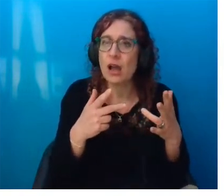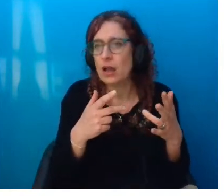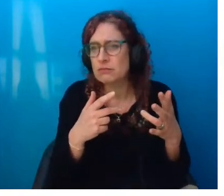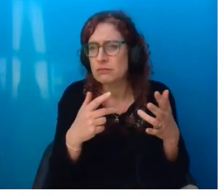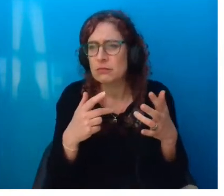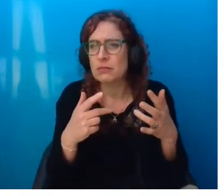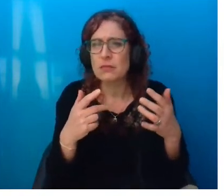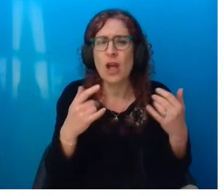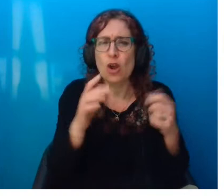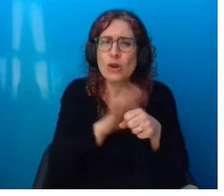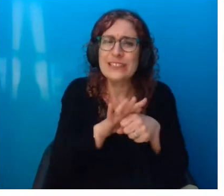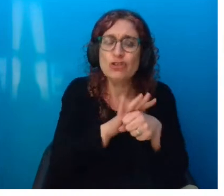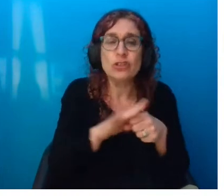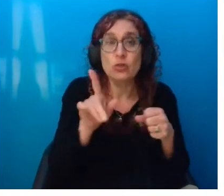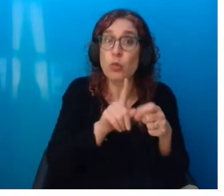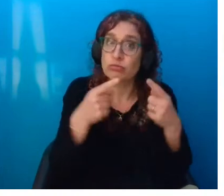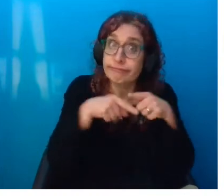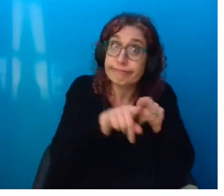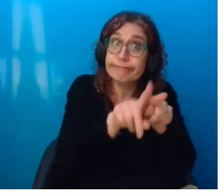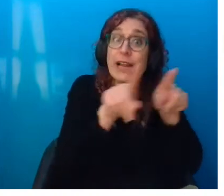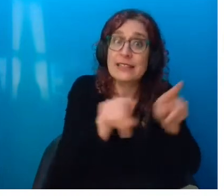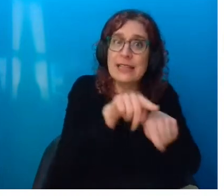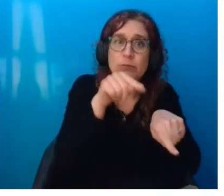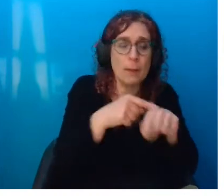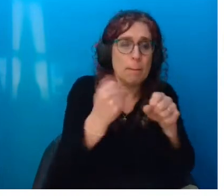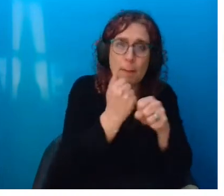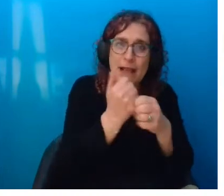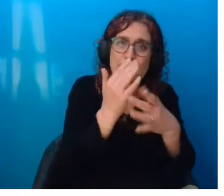these are treated effectively.